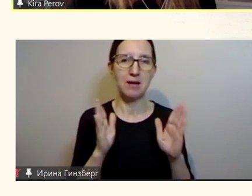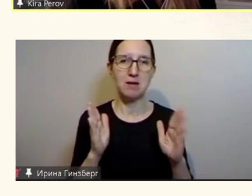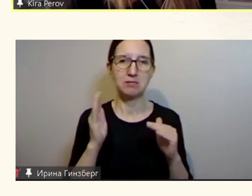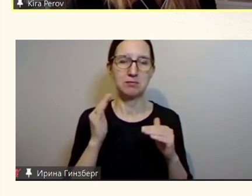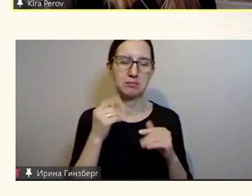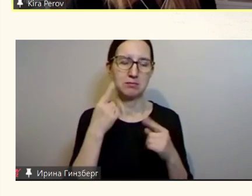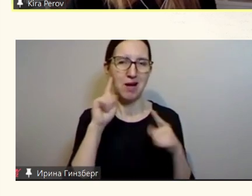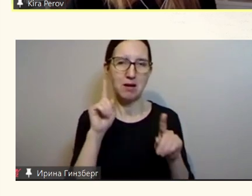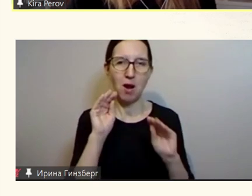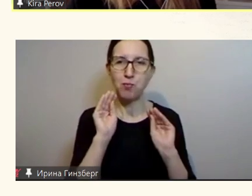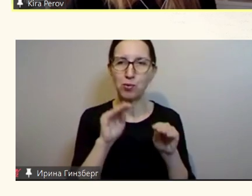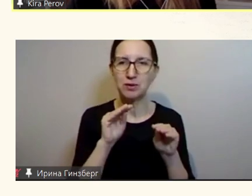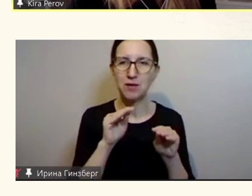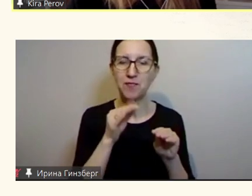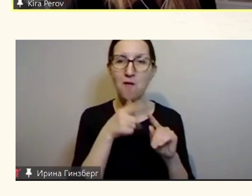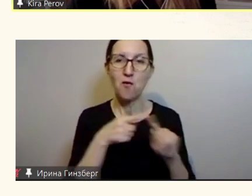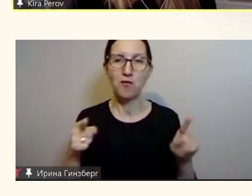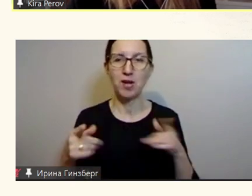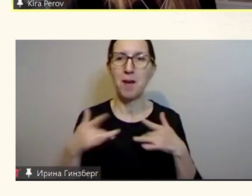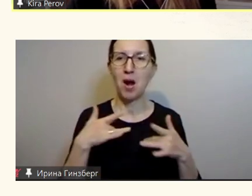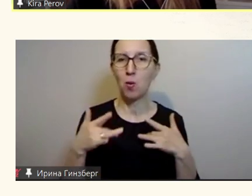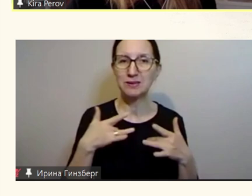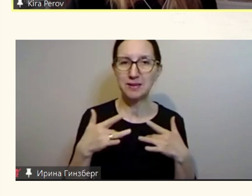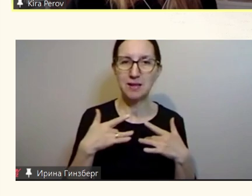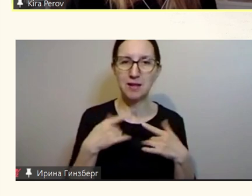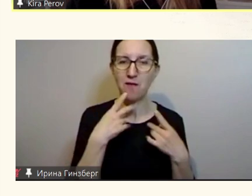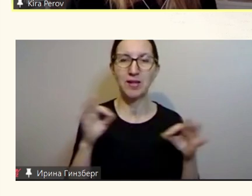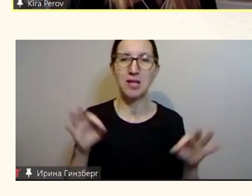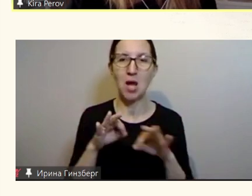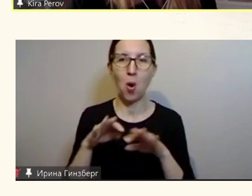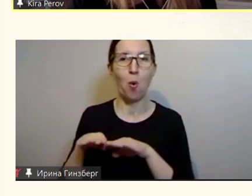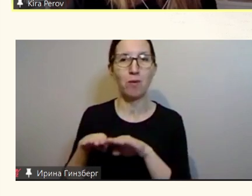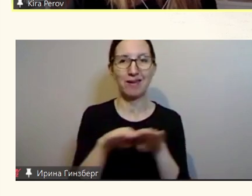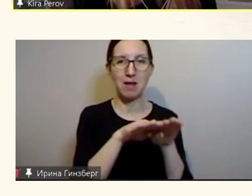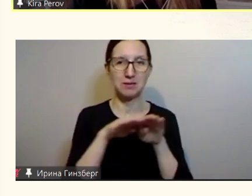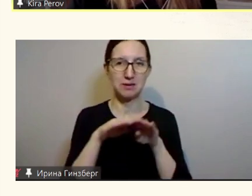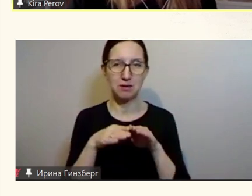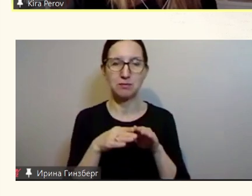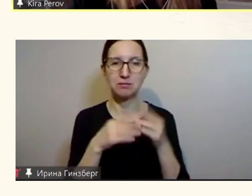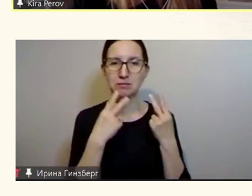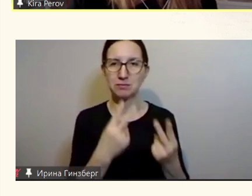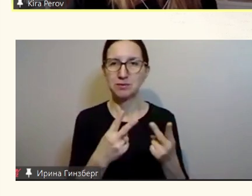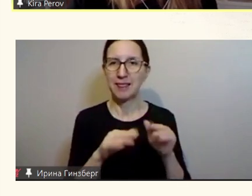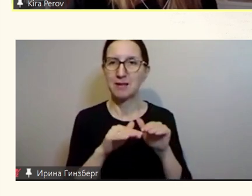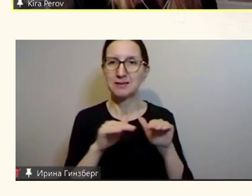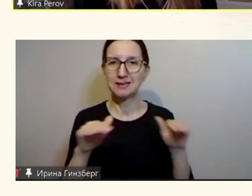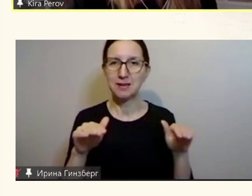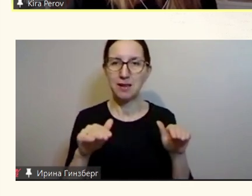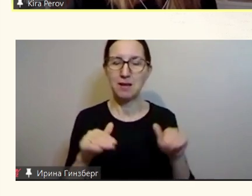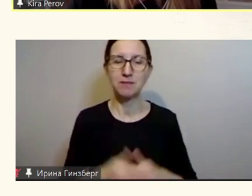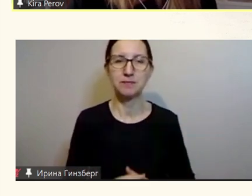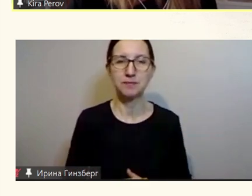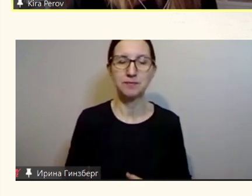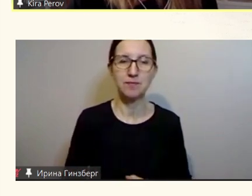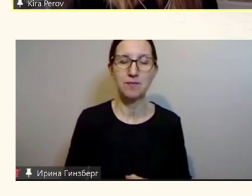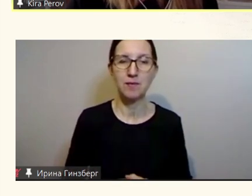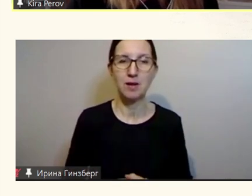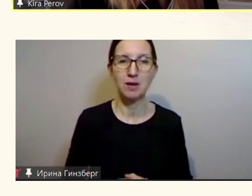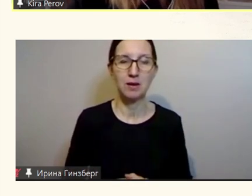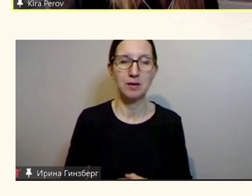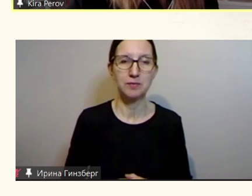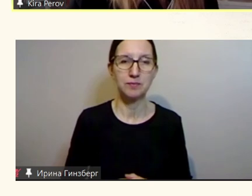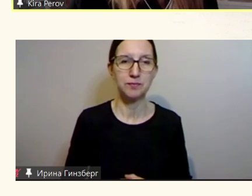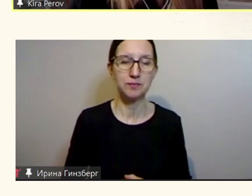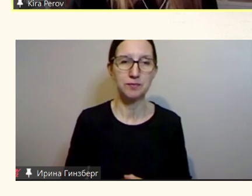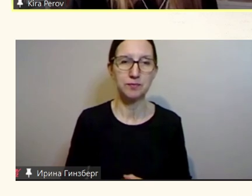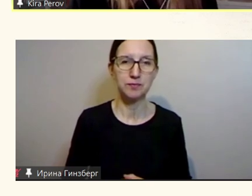stage. But then we did a fully staged version in the Paris Bastille. So